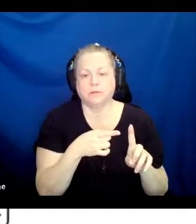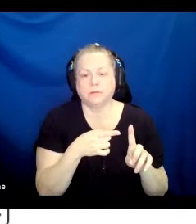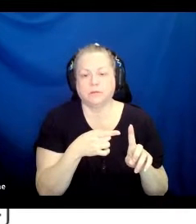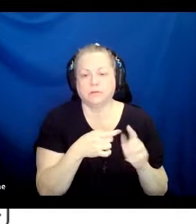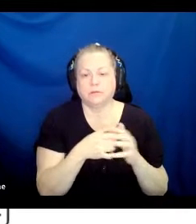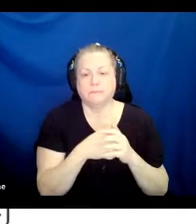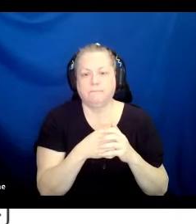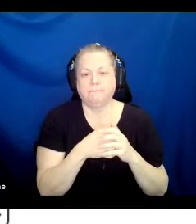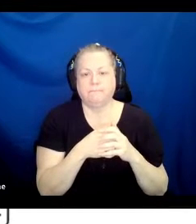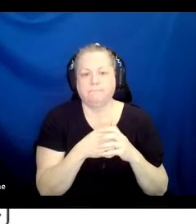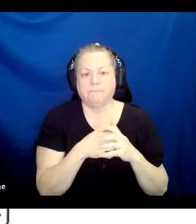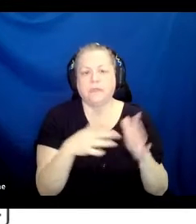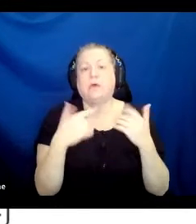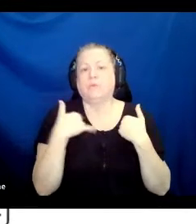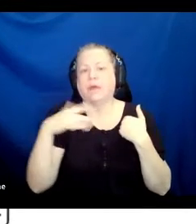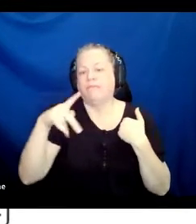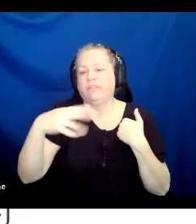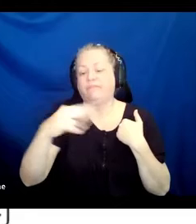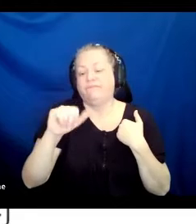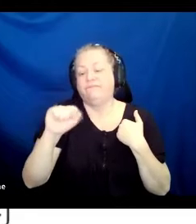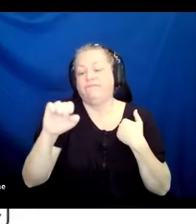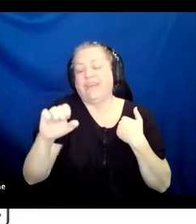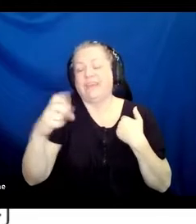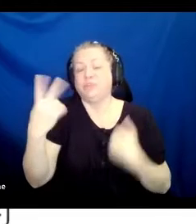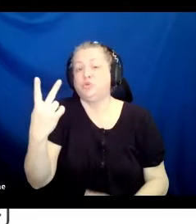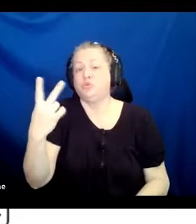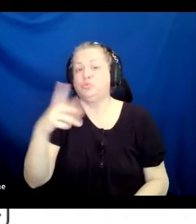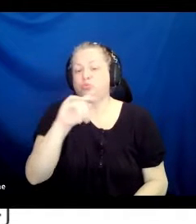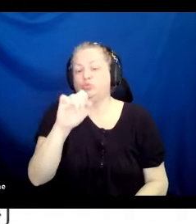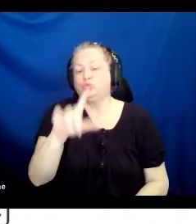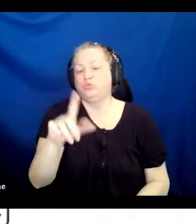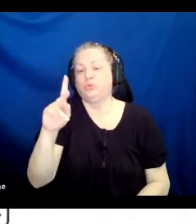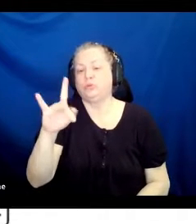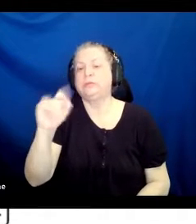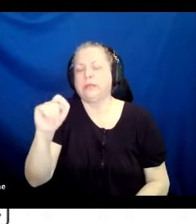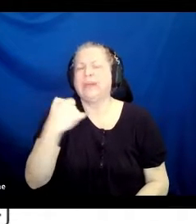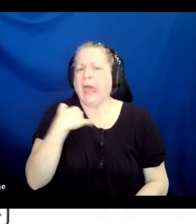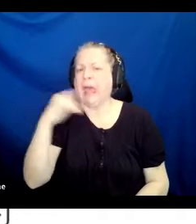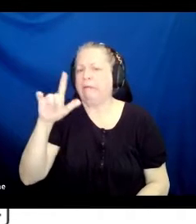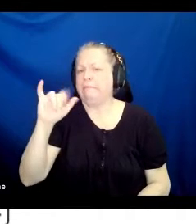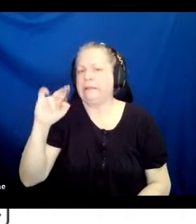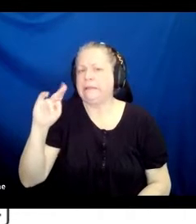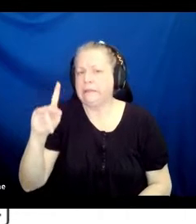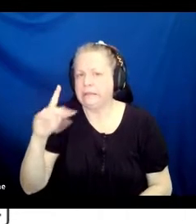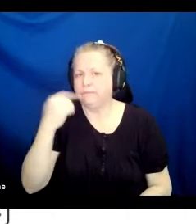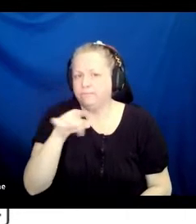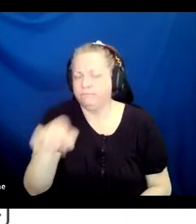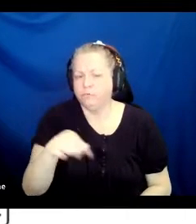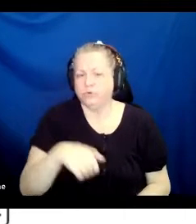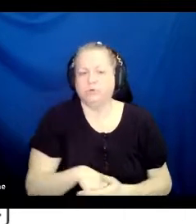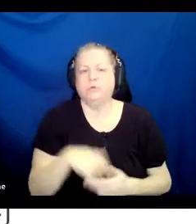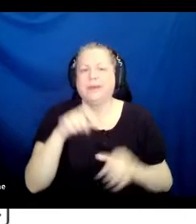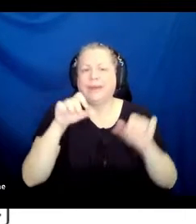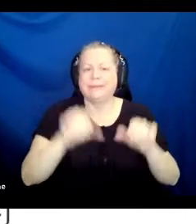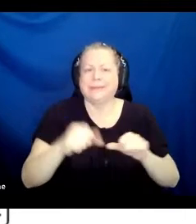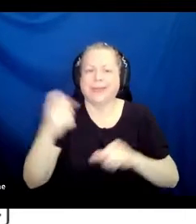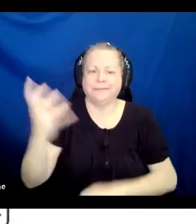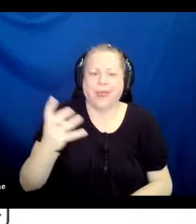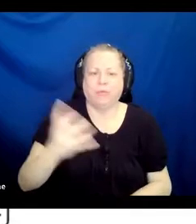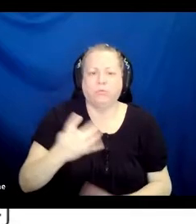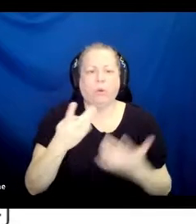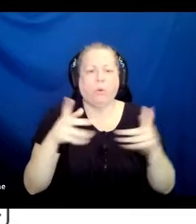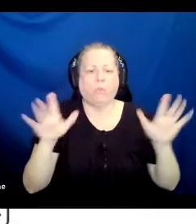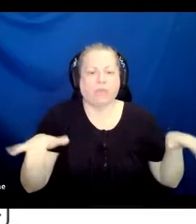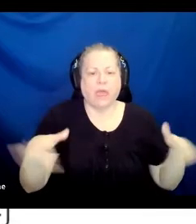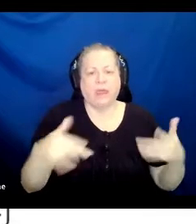the phase 2 toolkit, which later on in the slide deck, there'll be a link to, and has downloadable flyers, posters, and